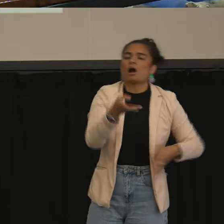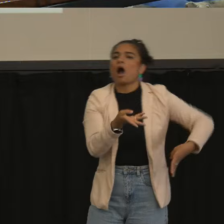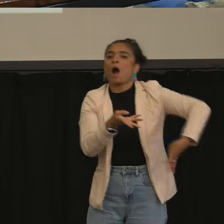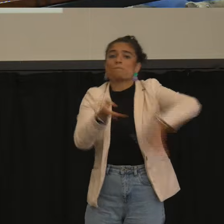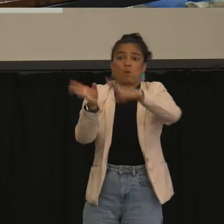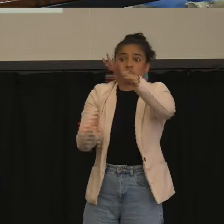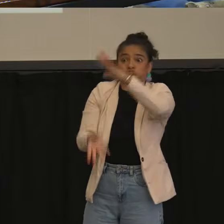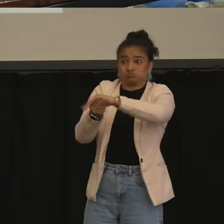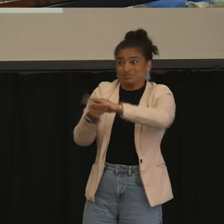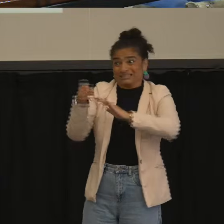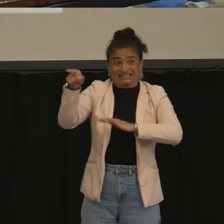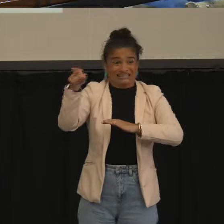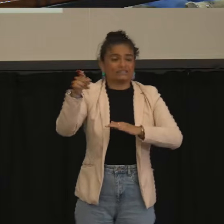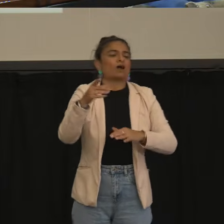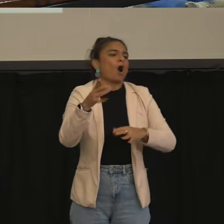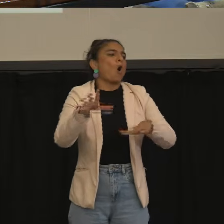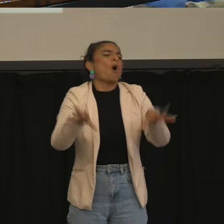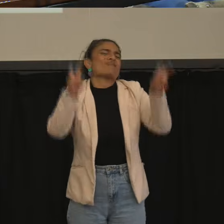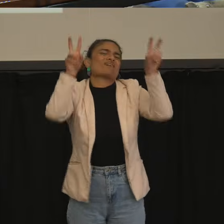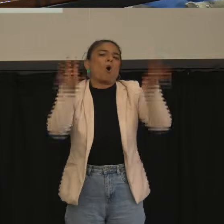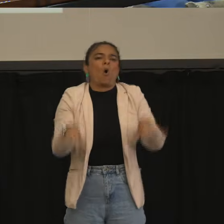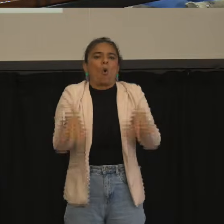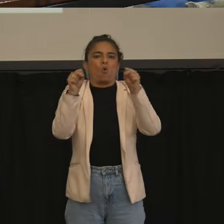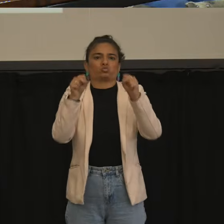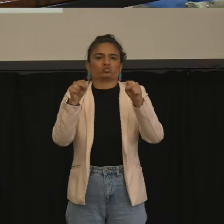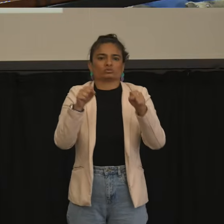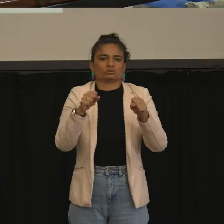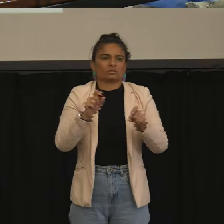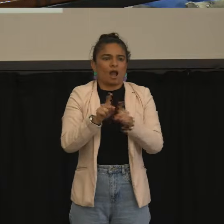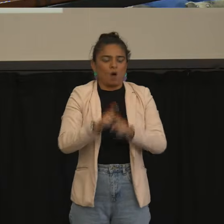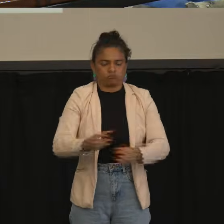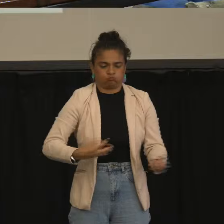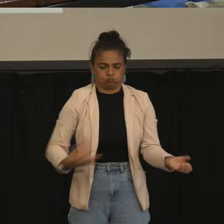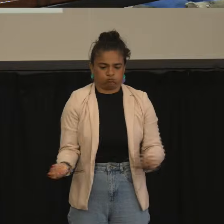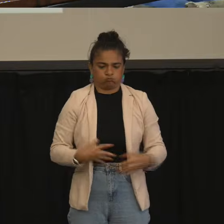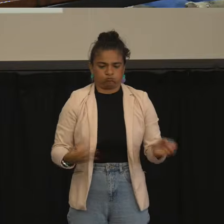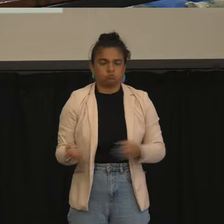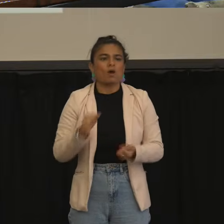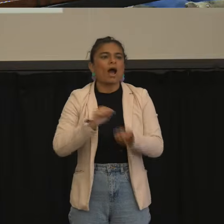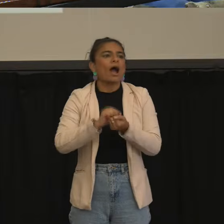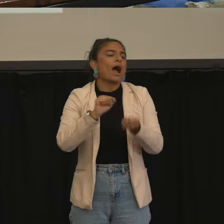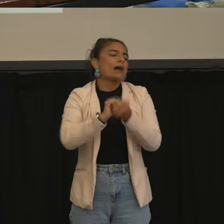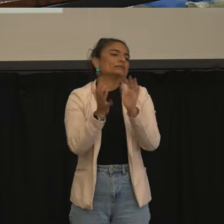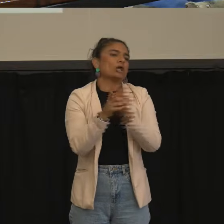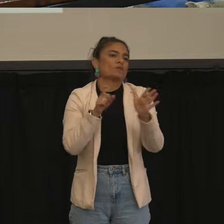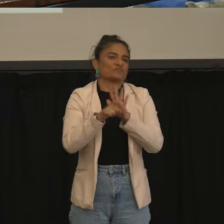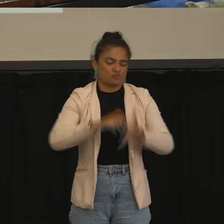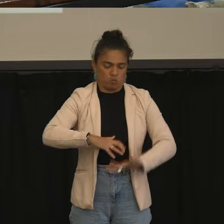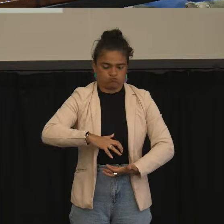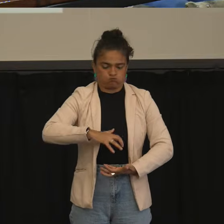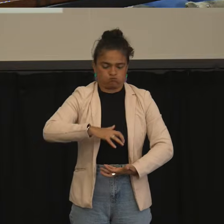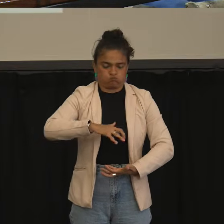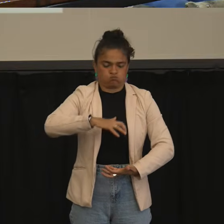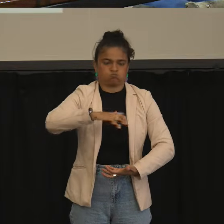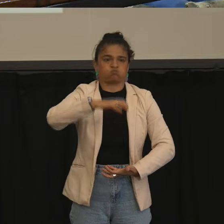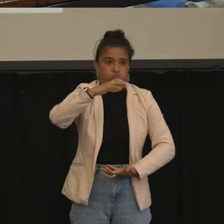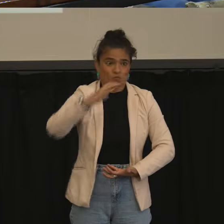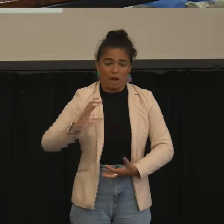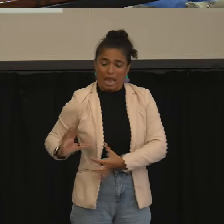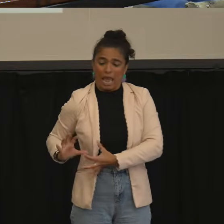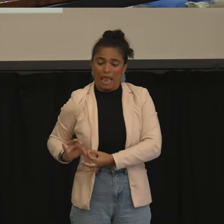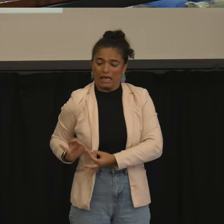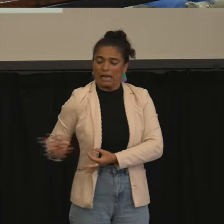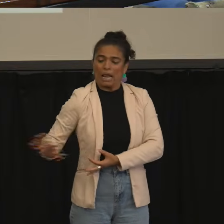using Streamable. And once we uploaded everything onto Streamable, that was like a temporary sort of host for our